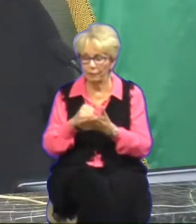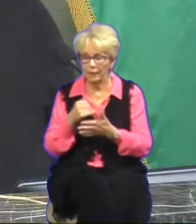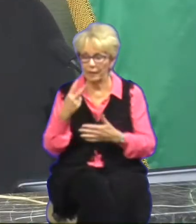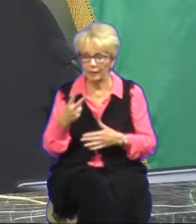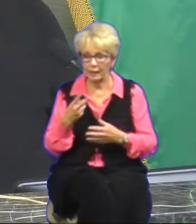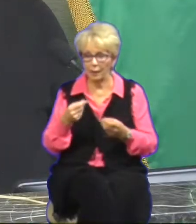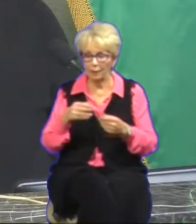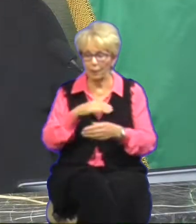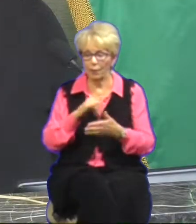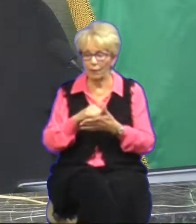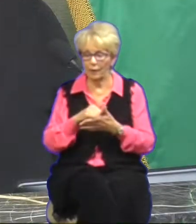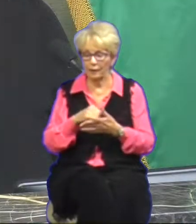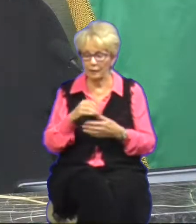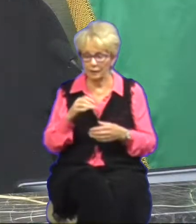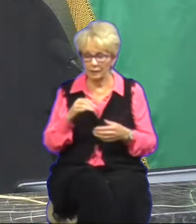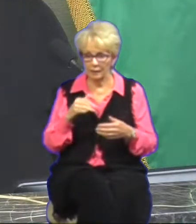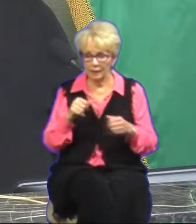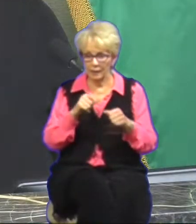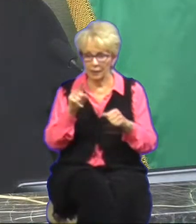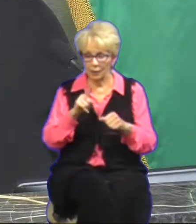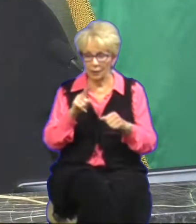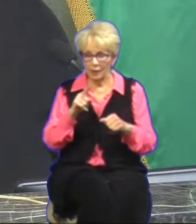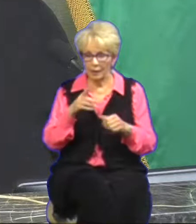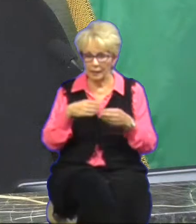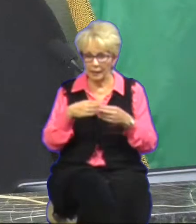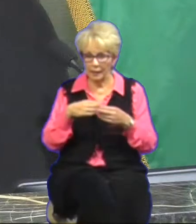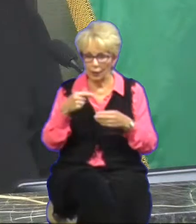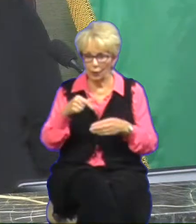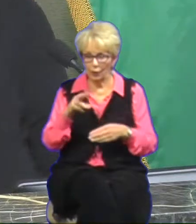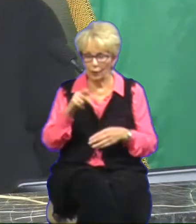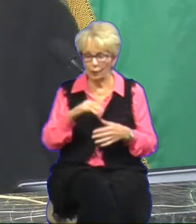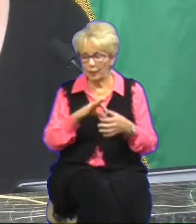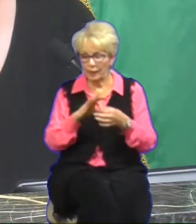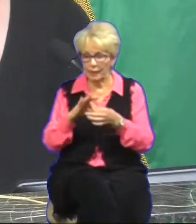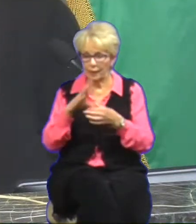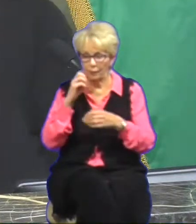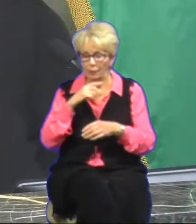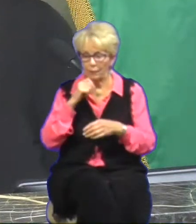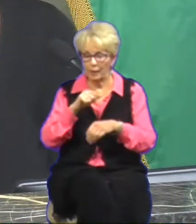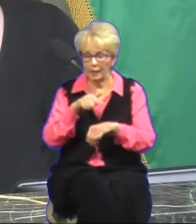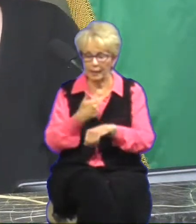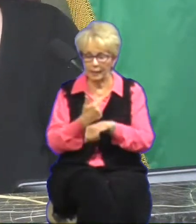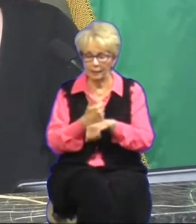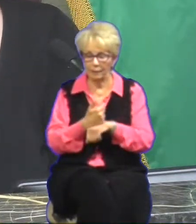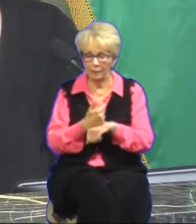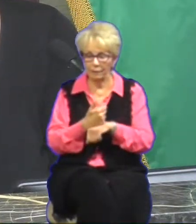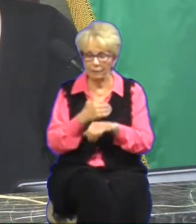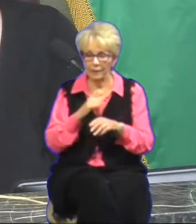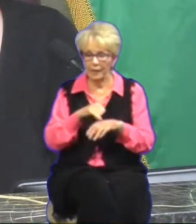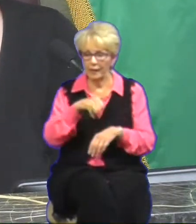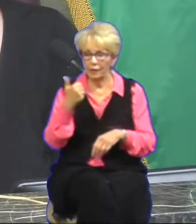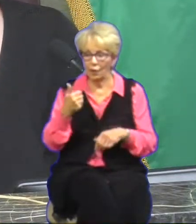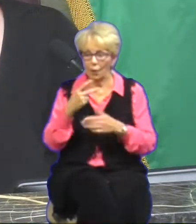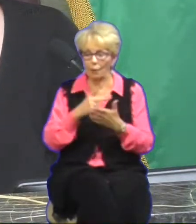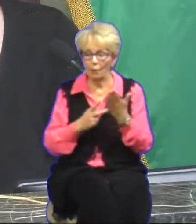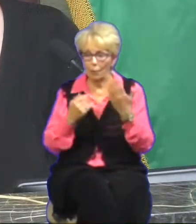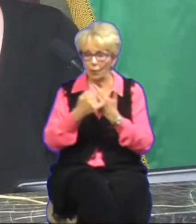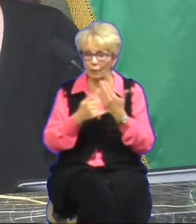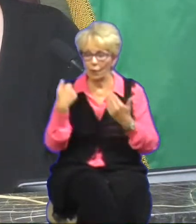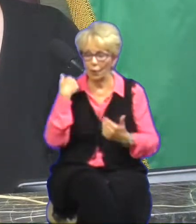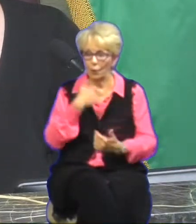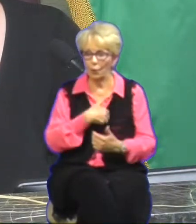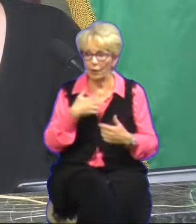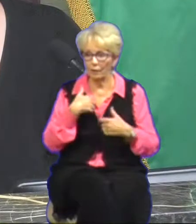two properties located in the area where the downtown Greenway connector will be constructed. That is another project for which we